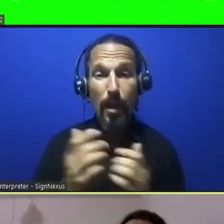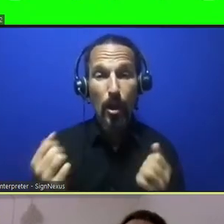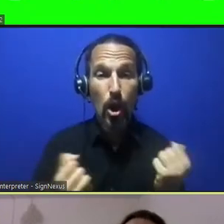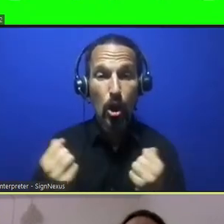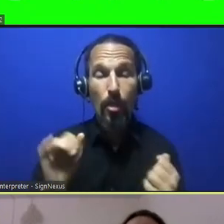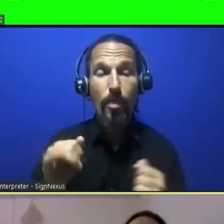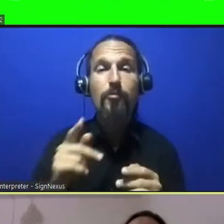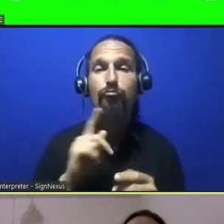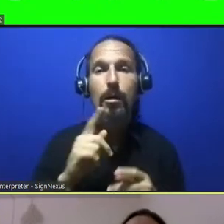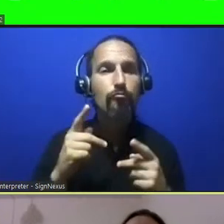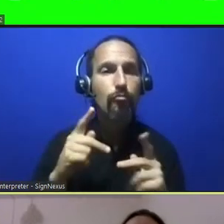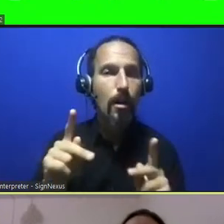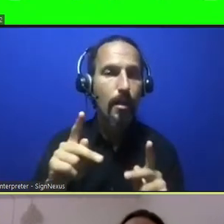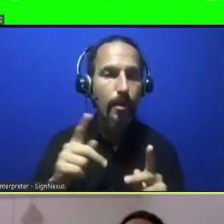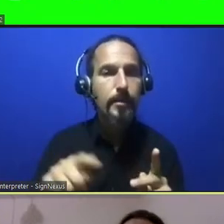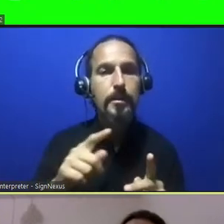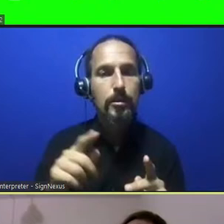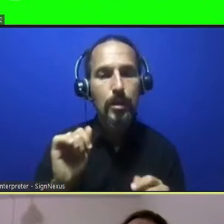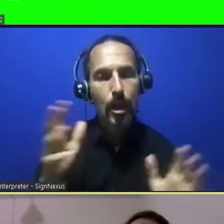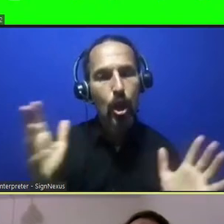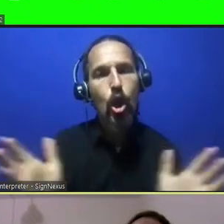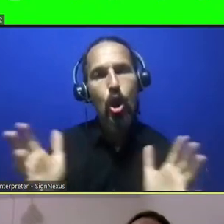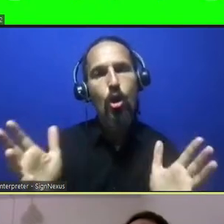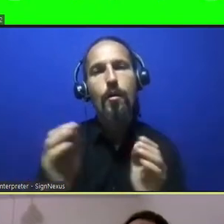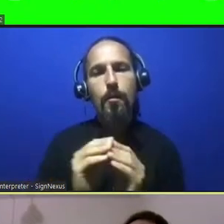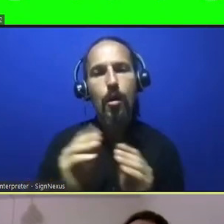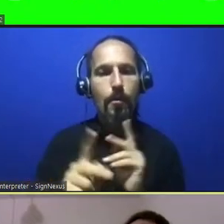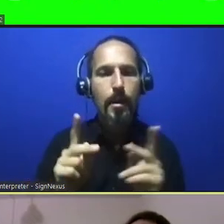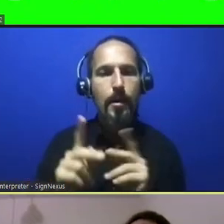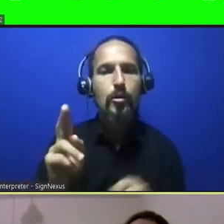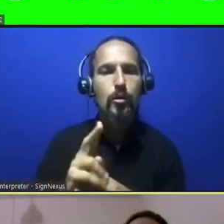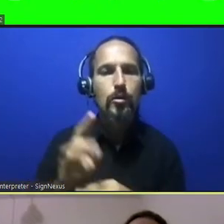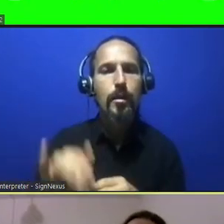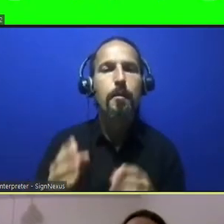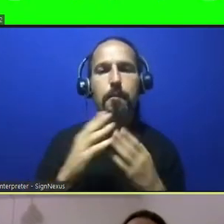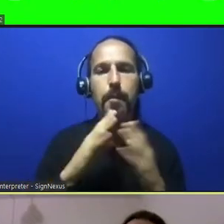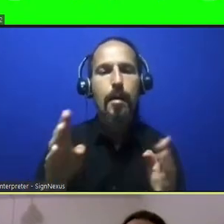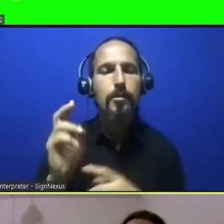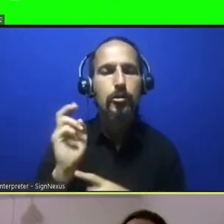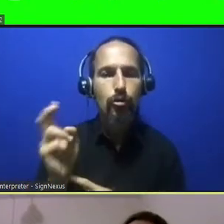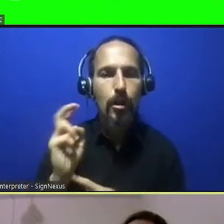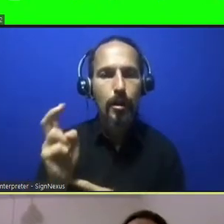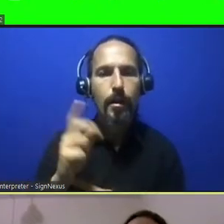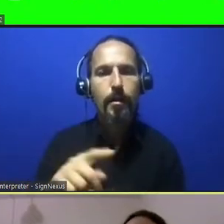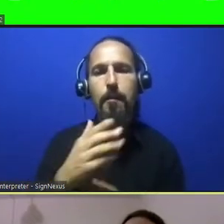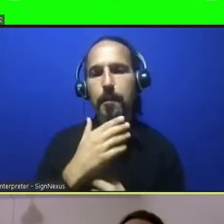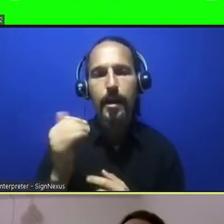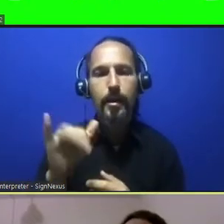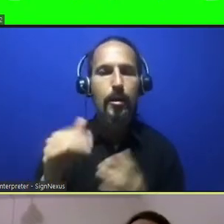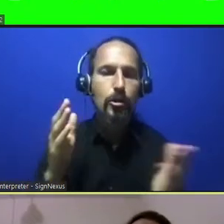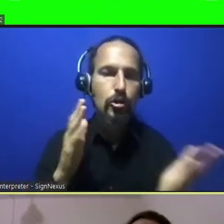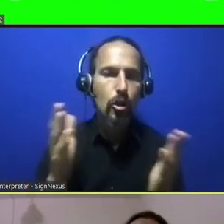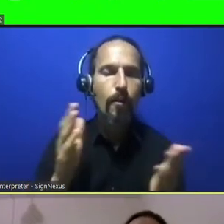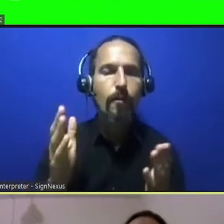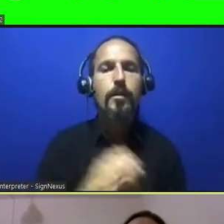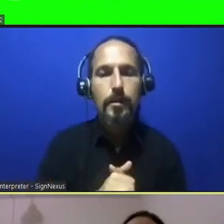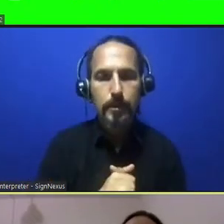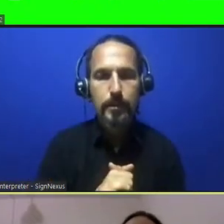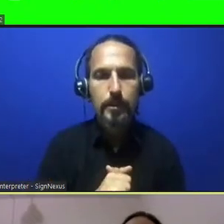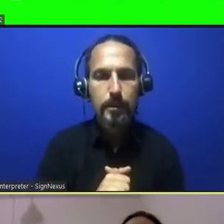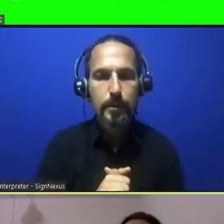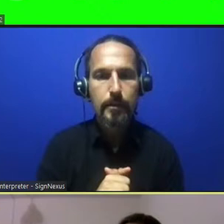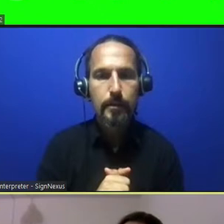privilege and we need to be able to encourage more people to use public transit that means in better service in all ways